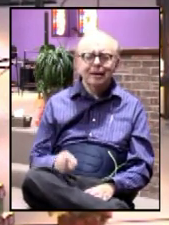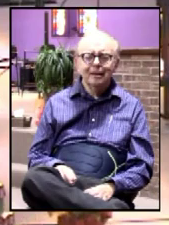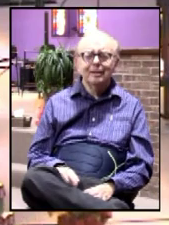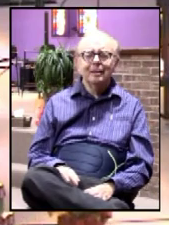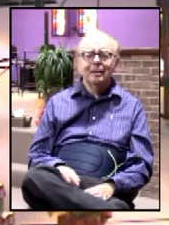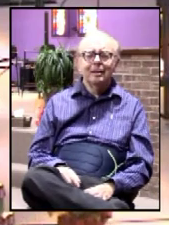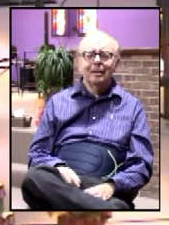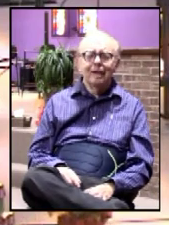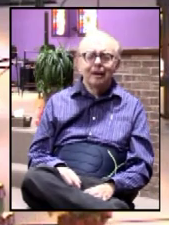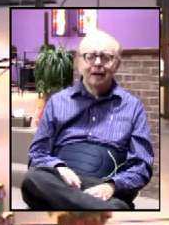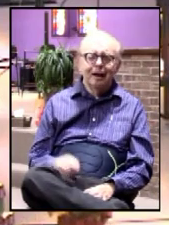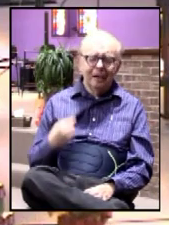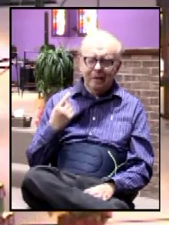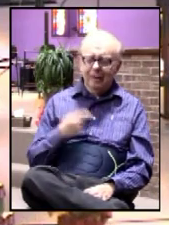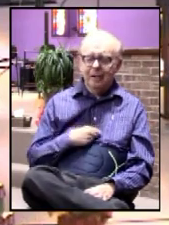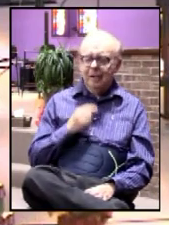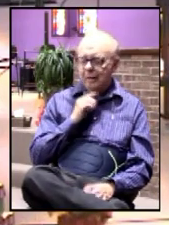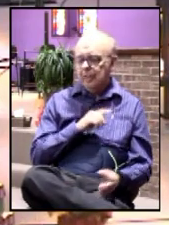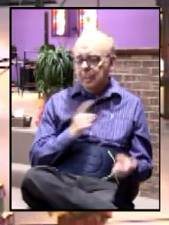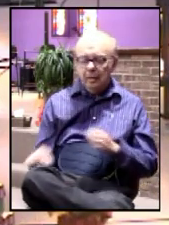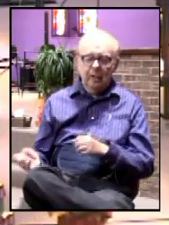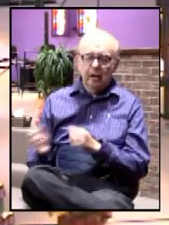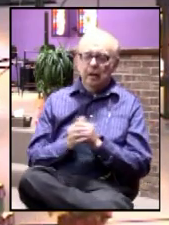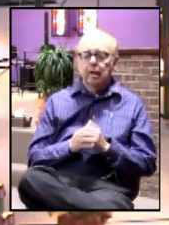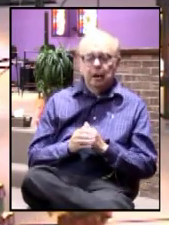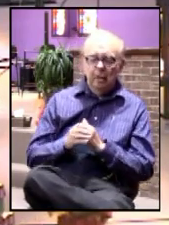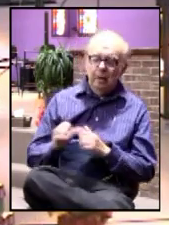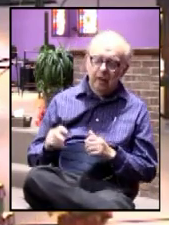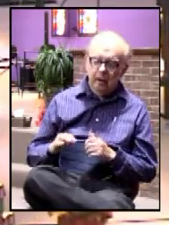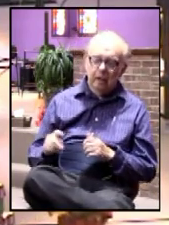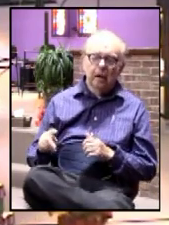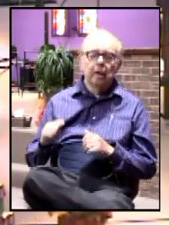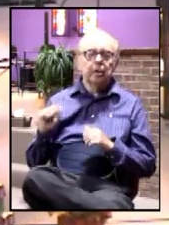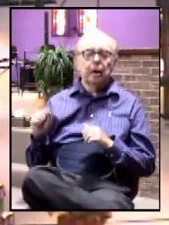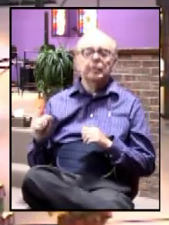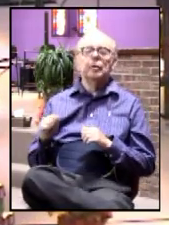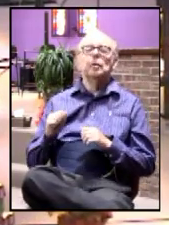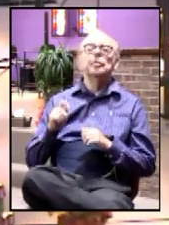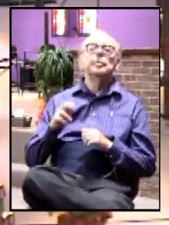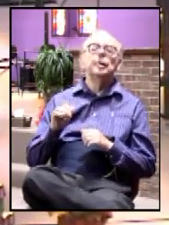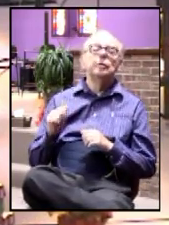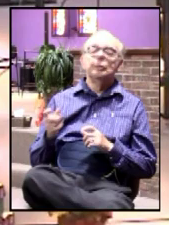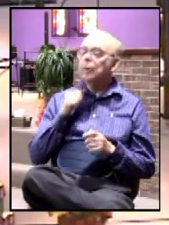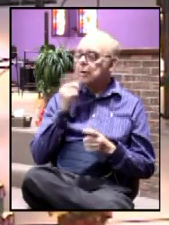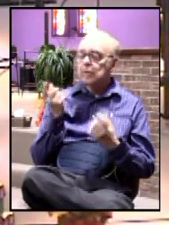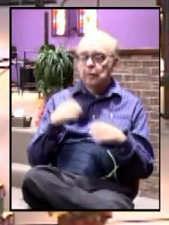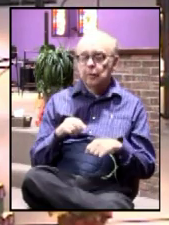Really? We don't come to worship the carpet or the pews.